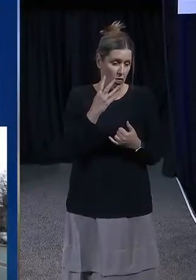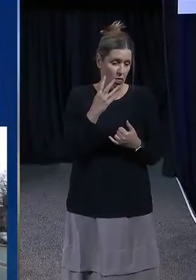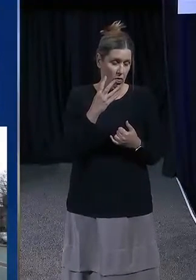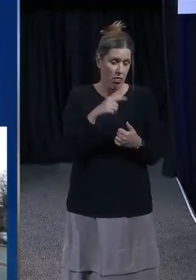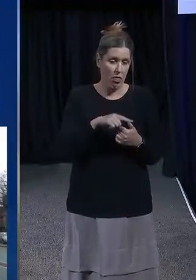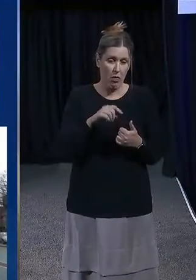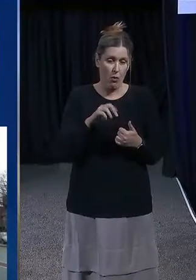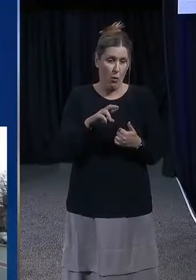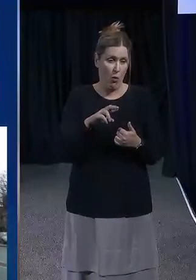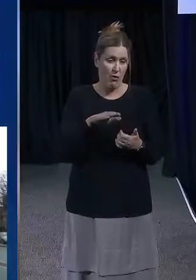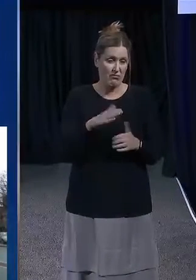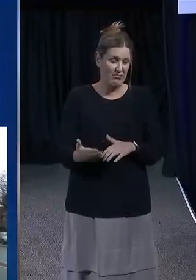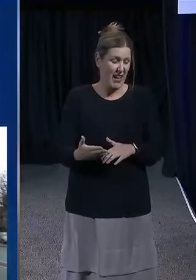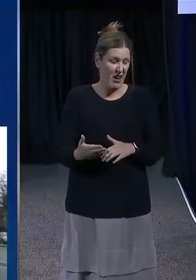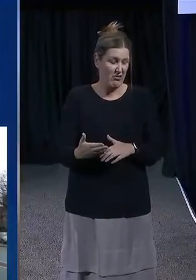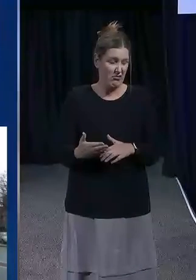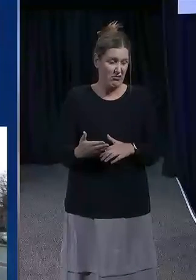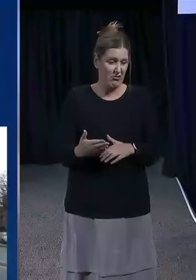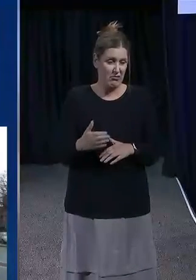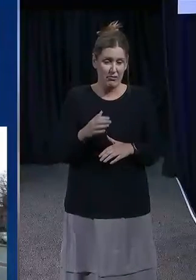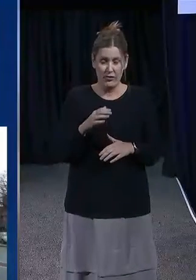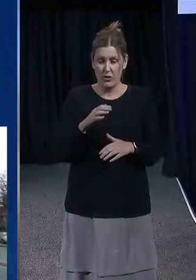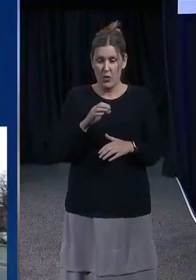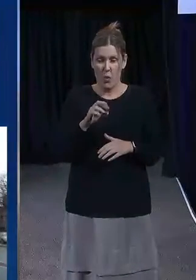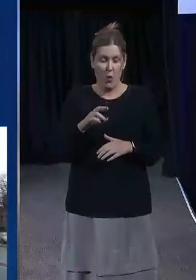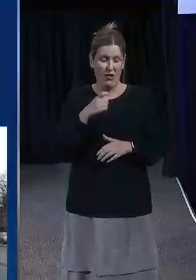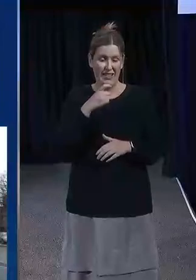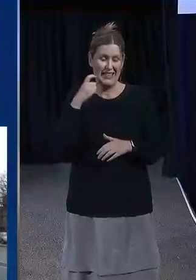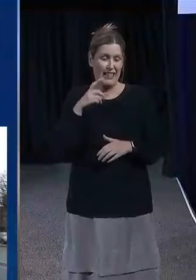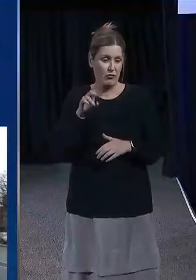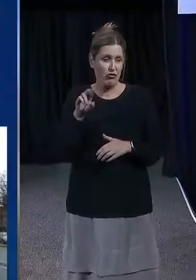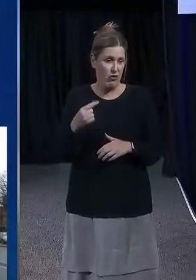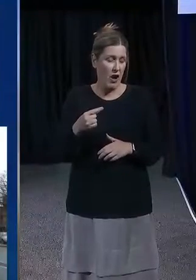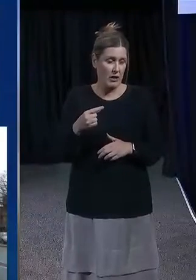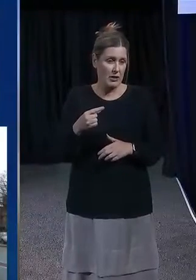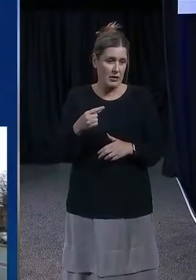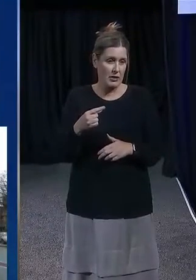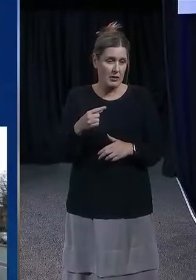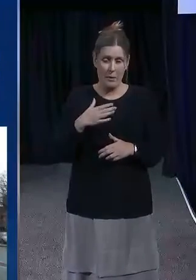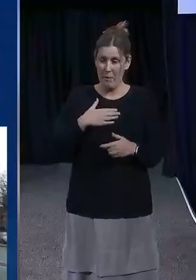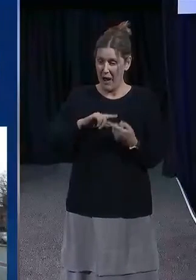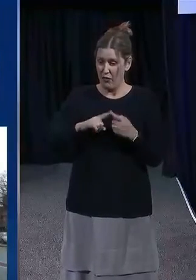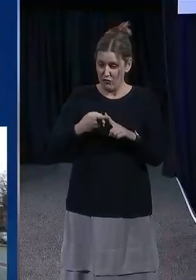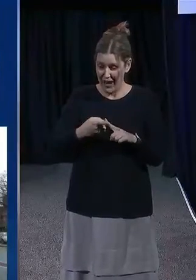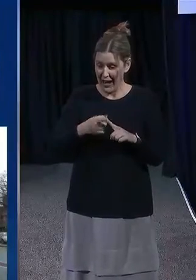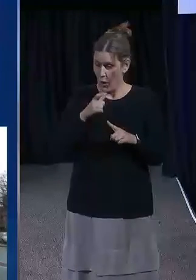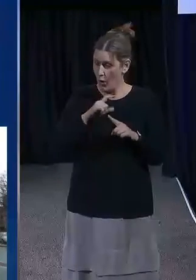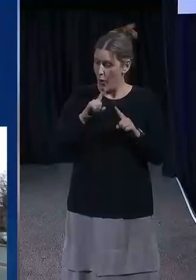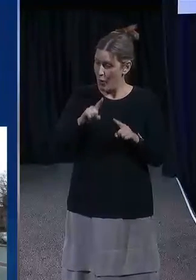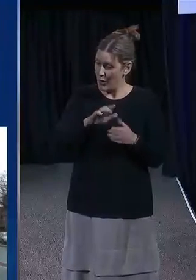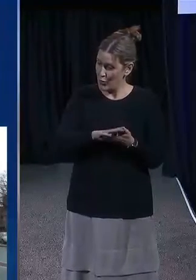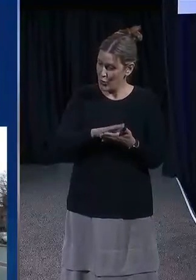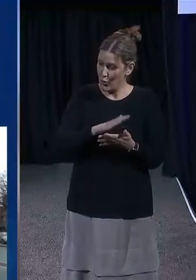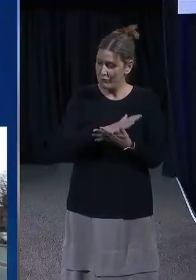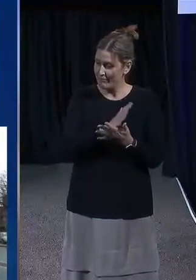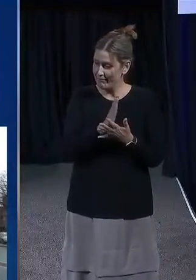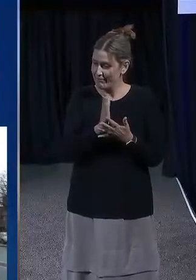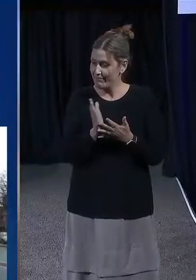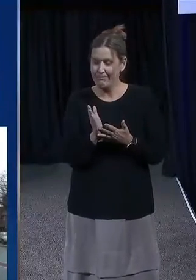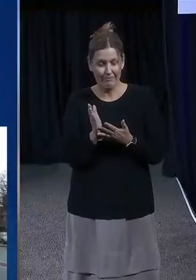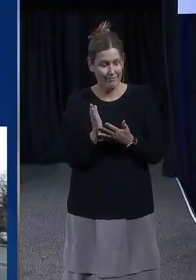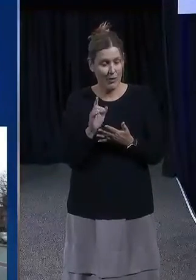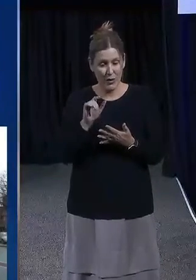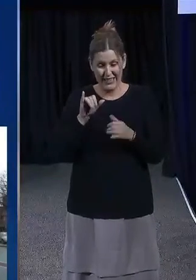alive, and drug-free. Not a single one of my friends that went to this public school and the middle school that followed